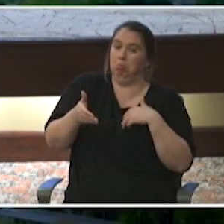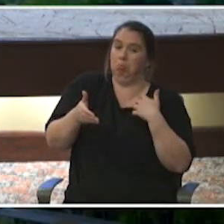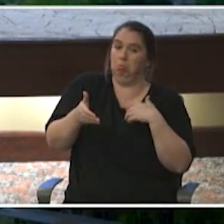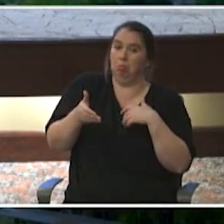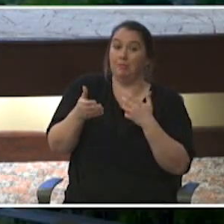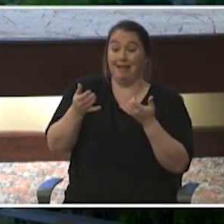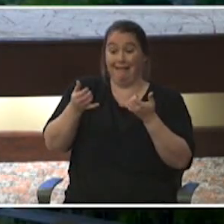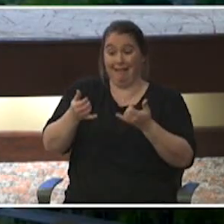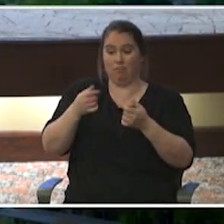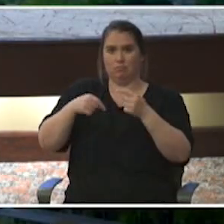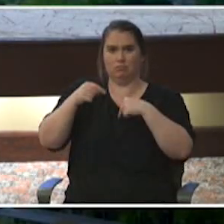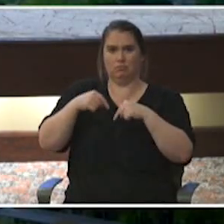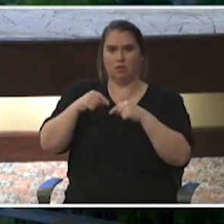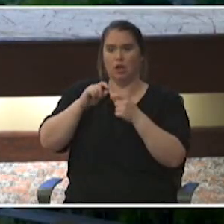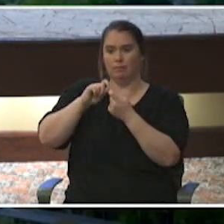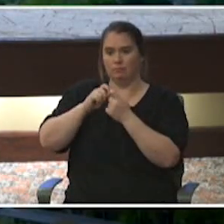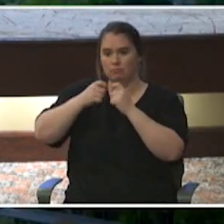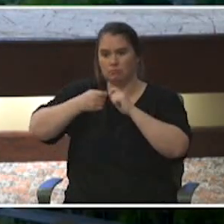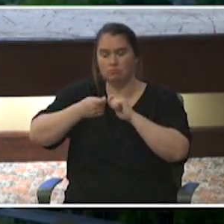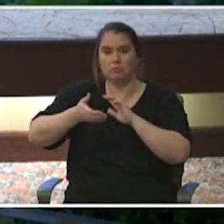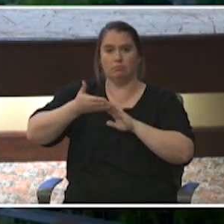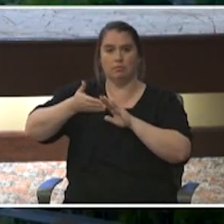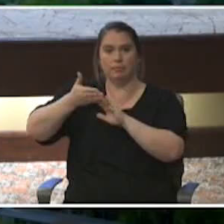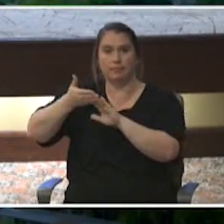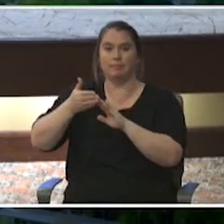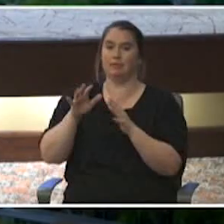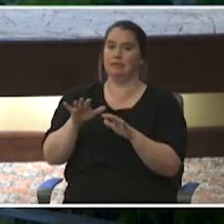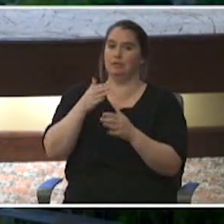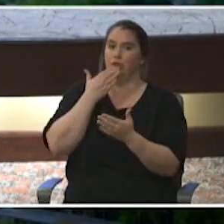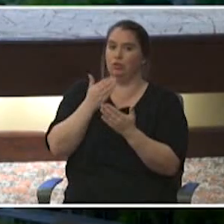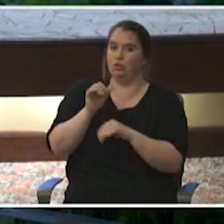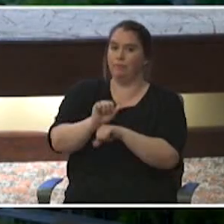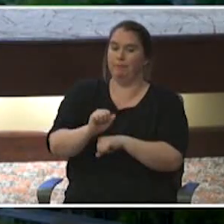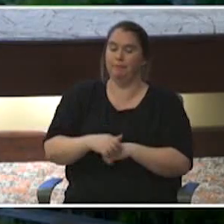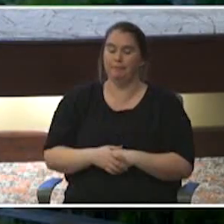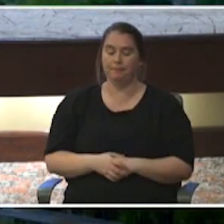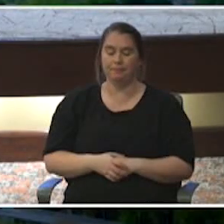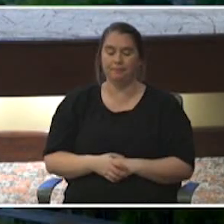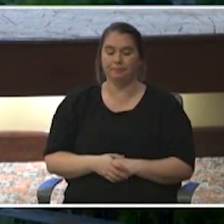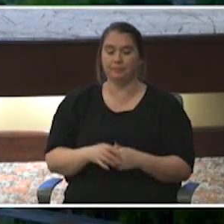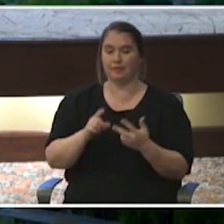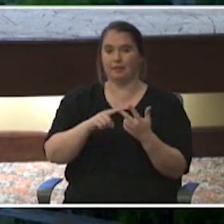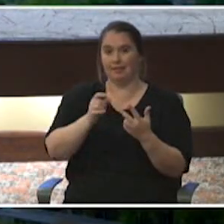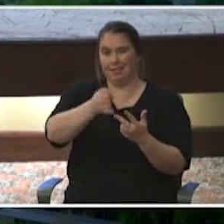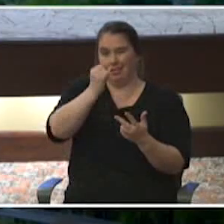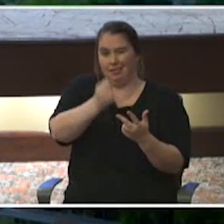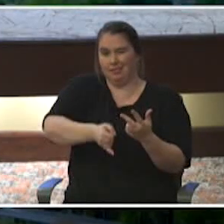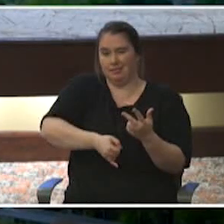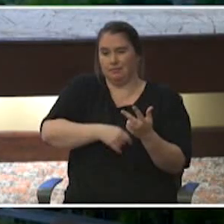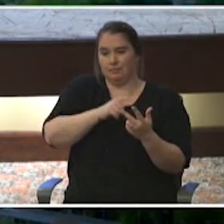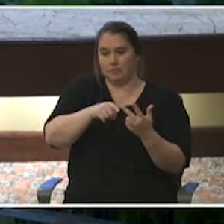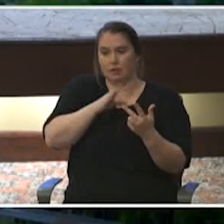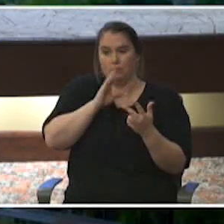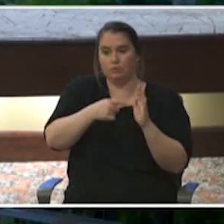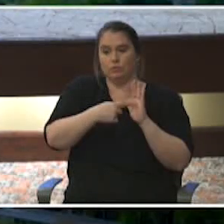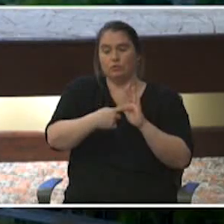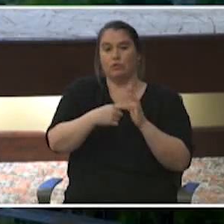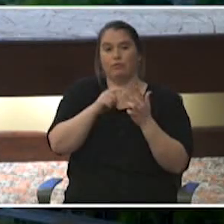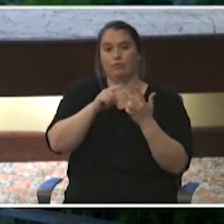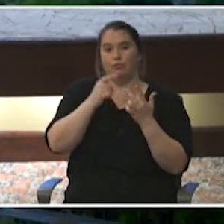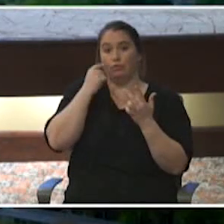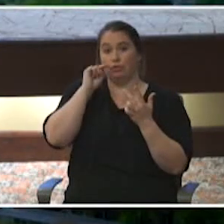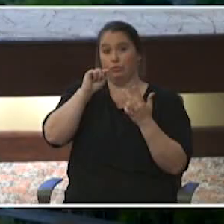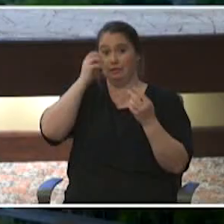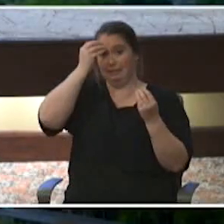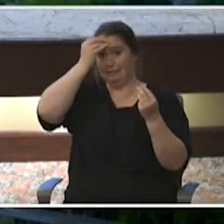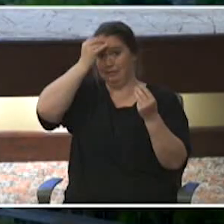some of these lease agreements out there. So yeah, great work. And the last item I'll highlight is an agreement for your consideration with On